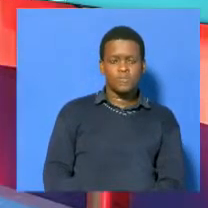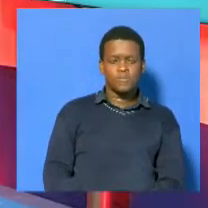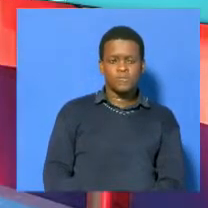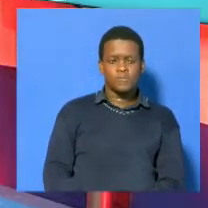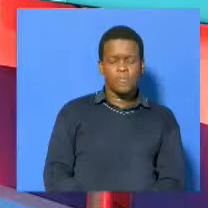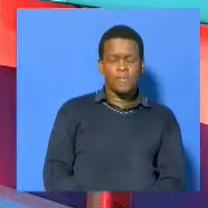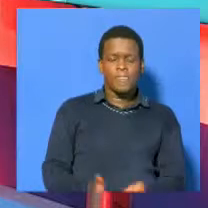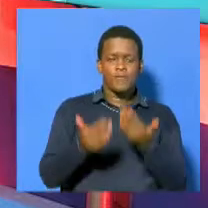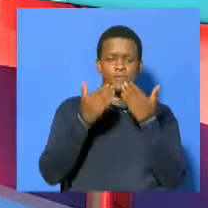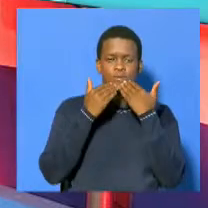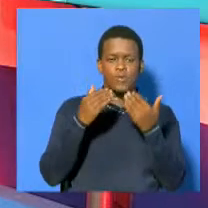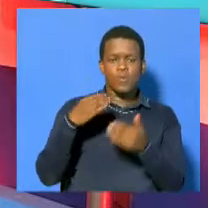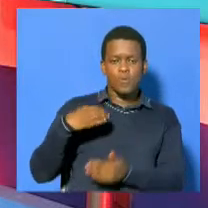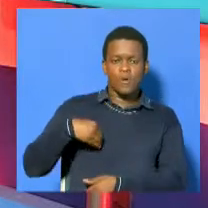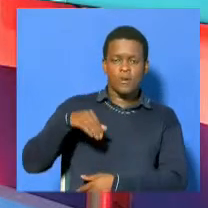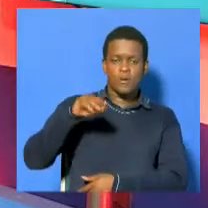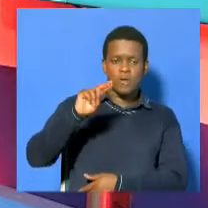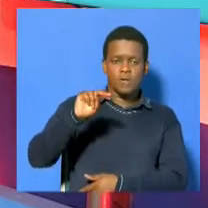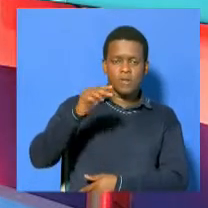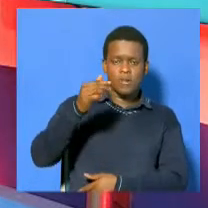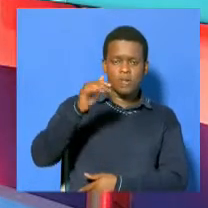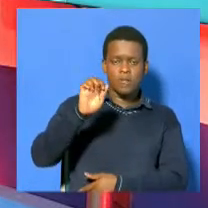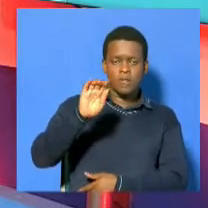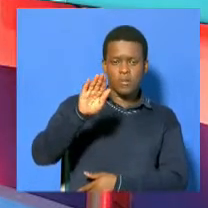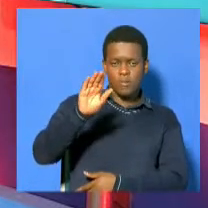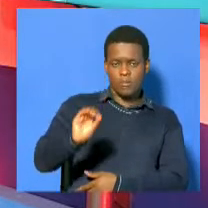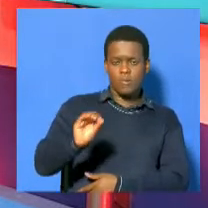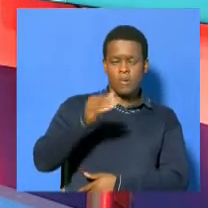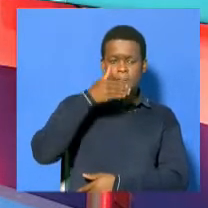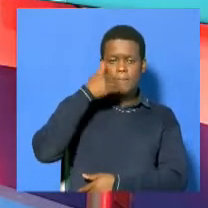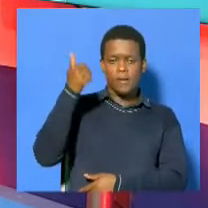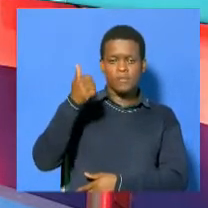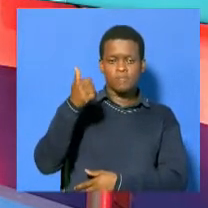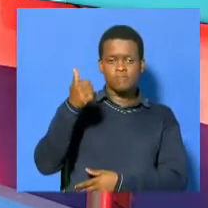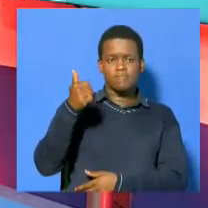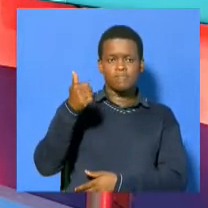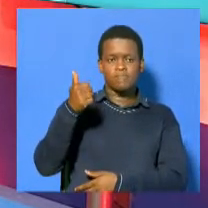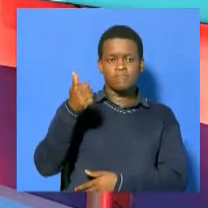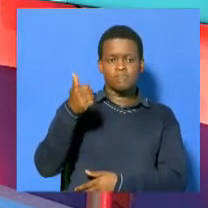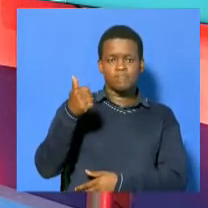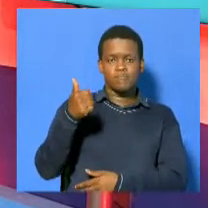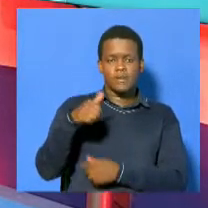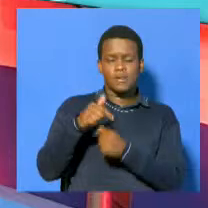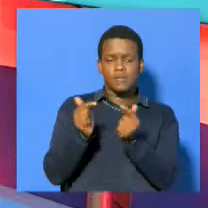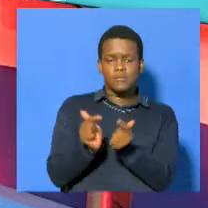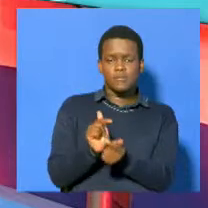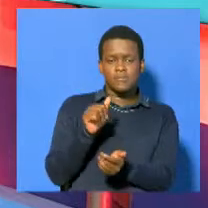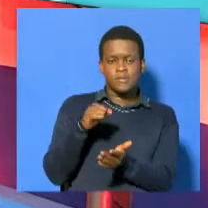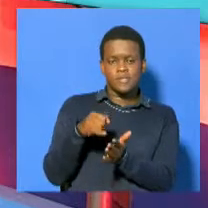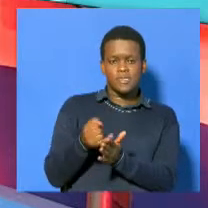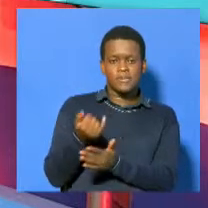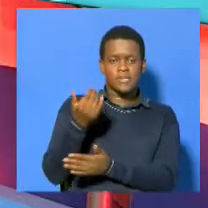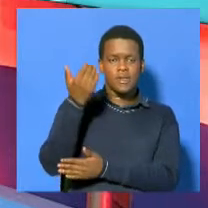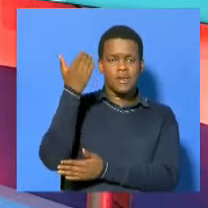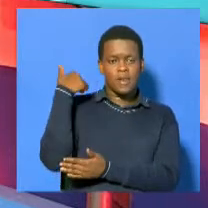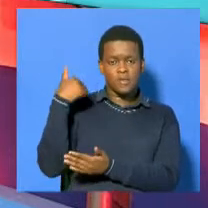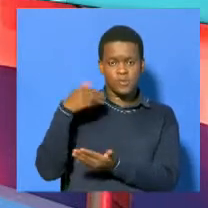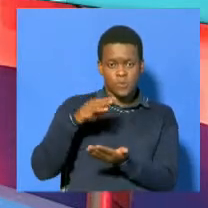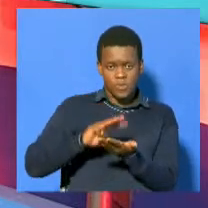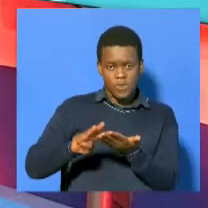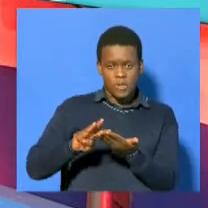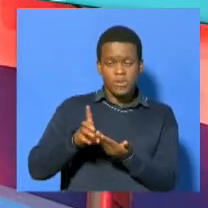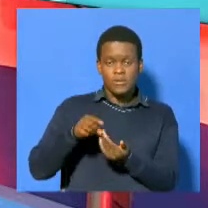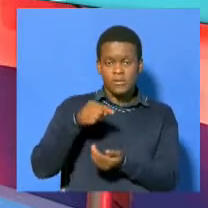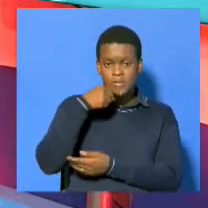Thank you so much. They were the best trimmed. Best trimmed. Just last week, same